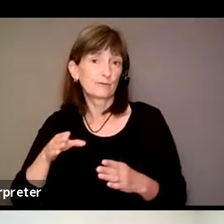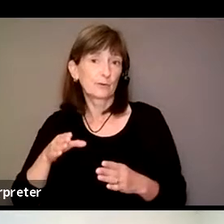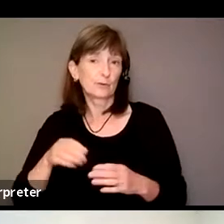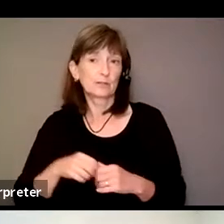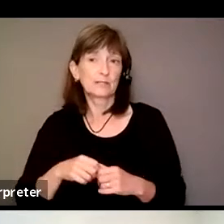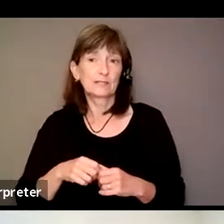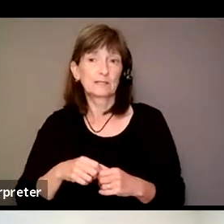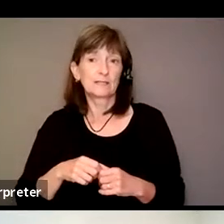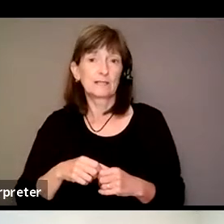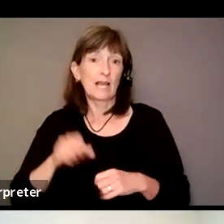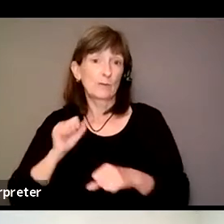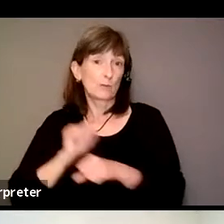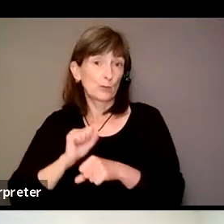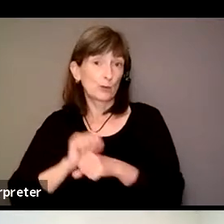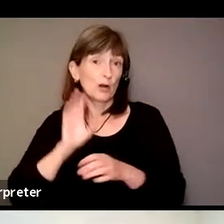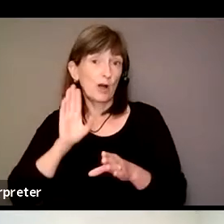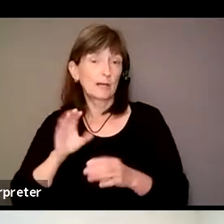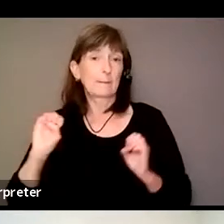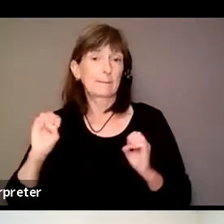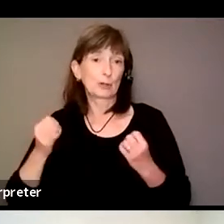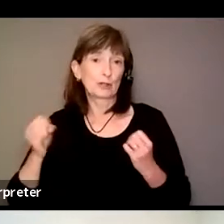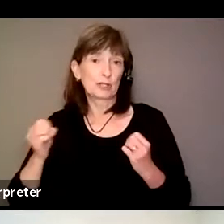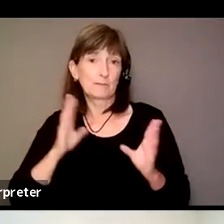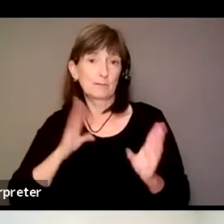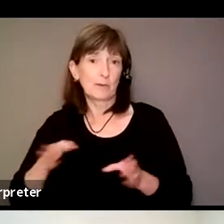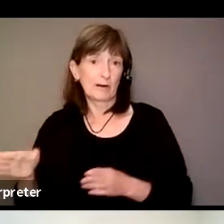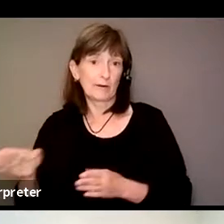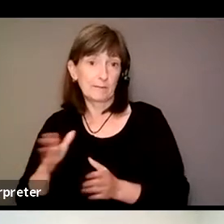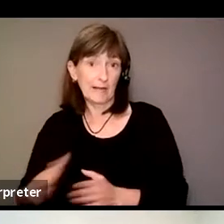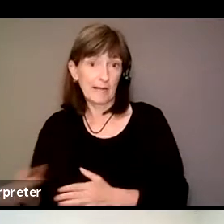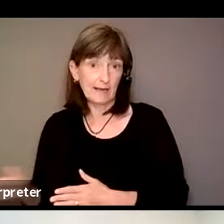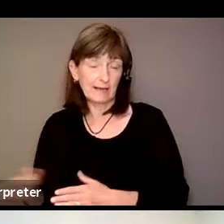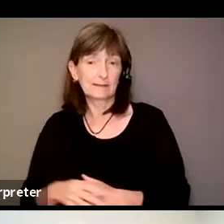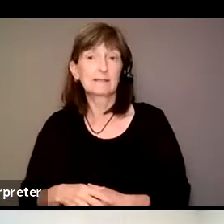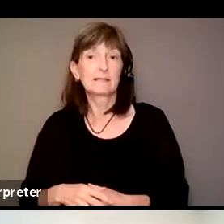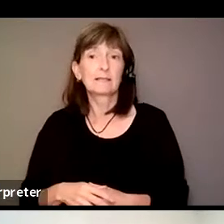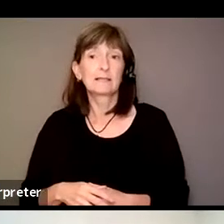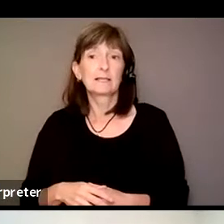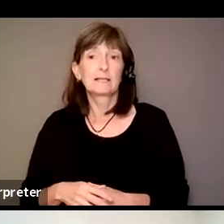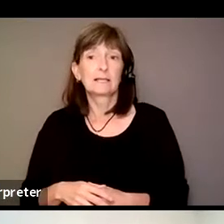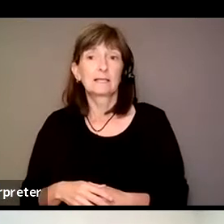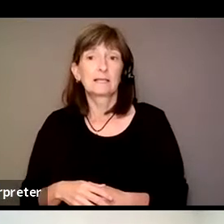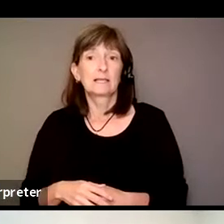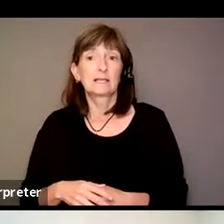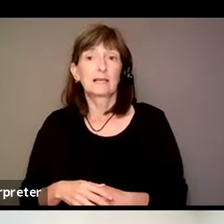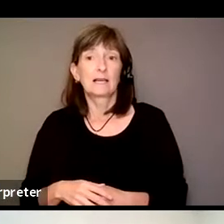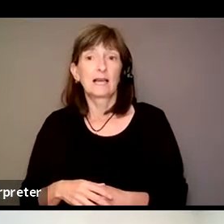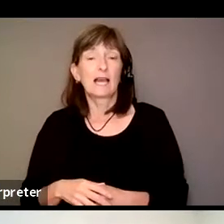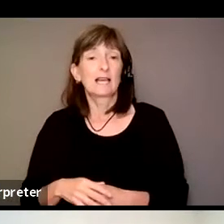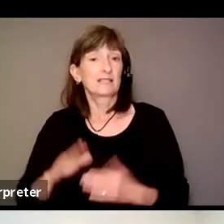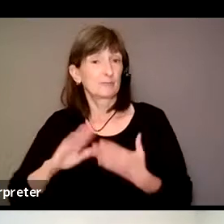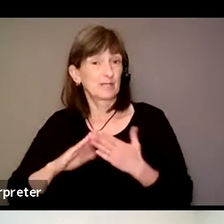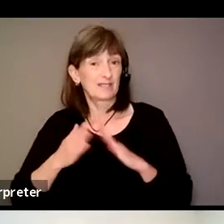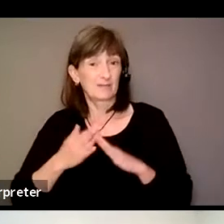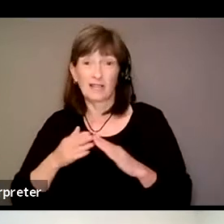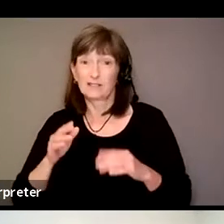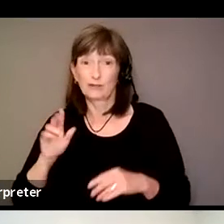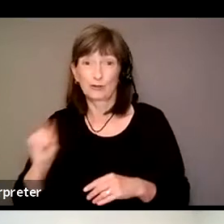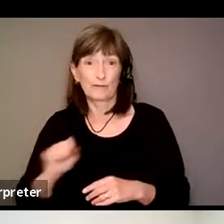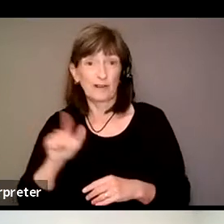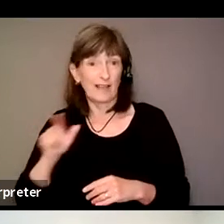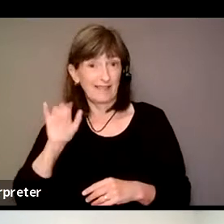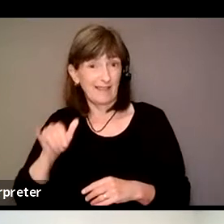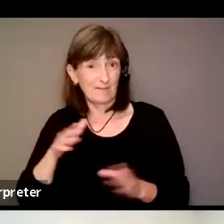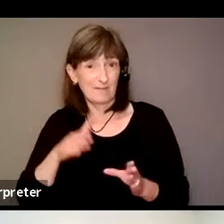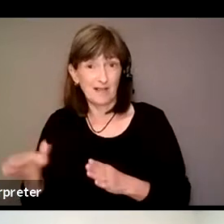your emergency preparedness plans, your town plans. Asset management is huge with municipalities, Newfoundland and Labrador, and we're working